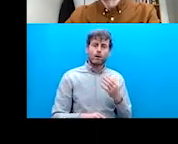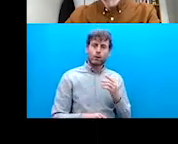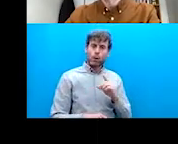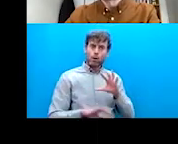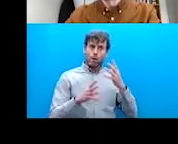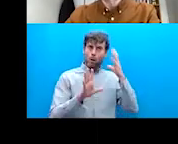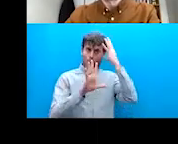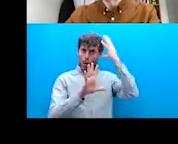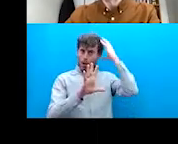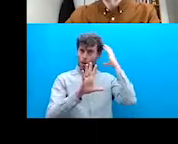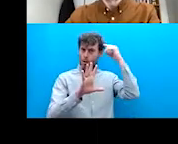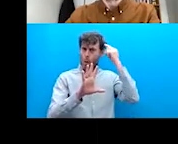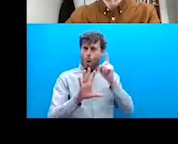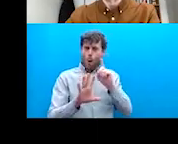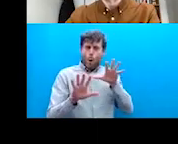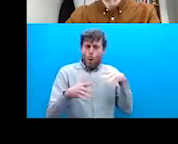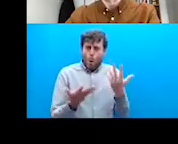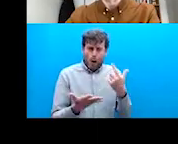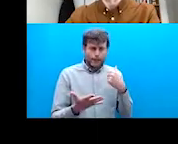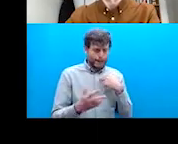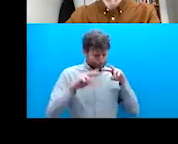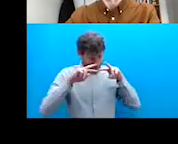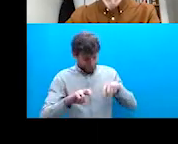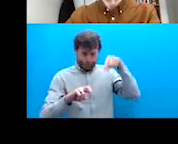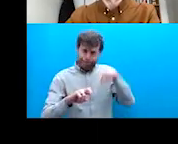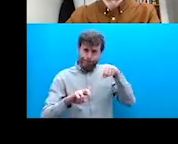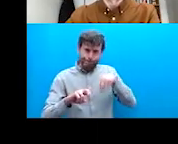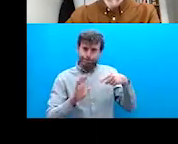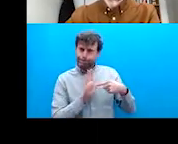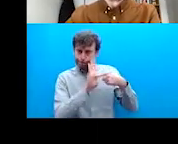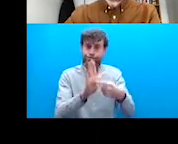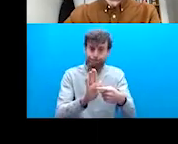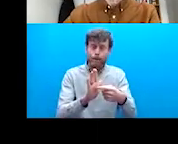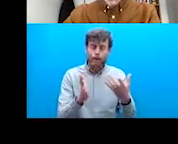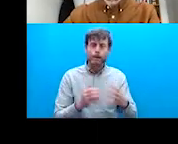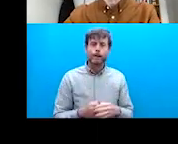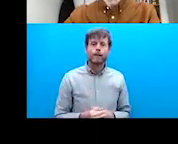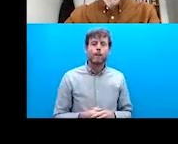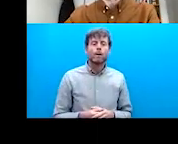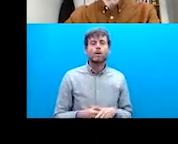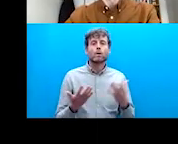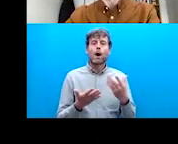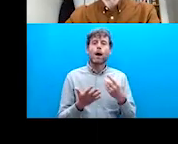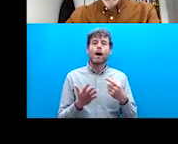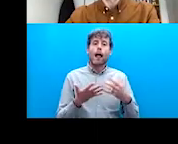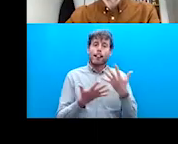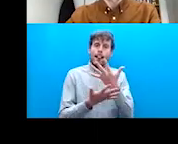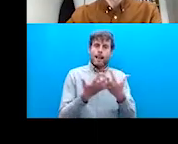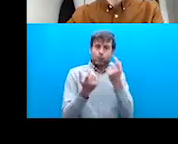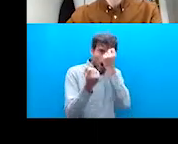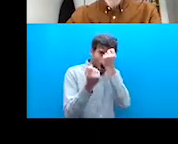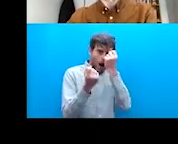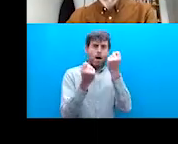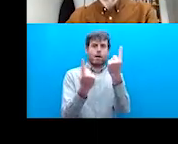that some of us want to explain, mindful of what Vittoria has just said. So language understanding. So this is clearly a